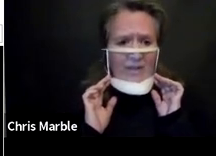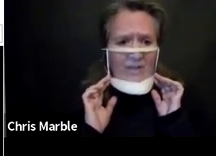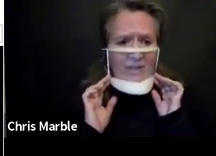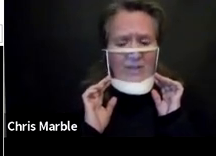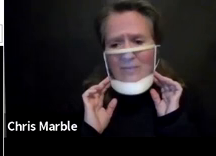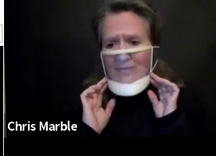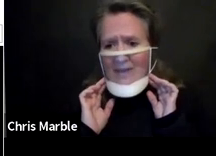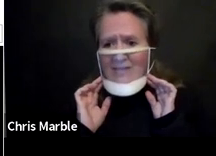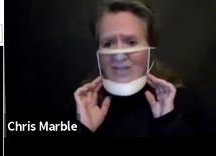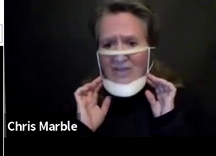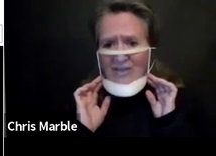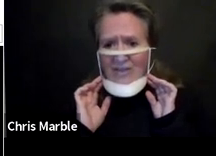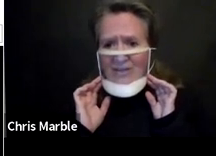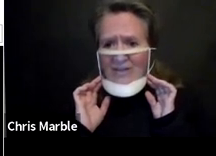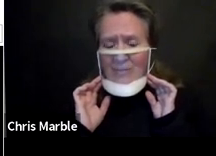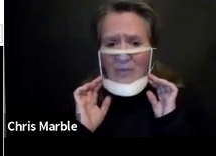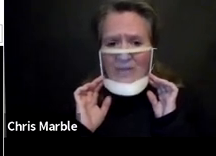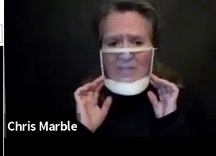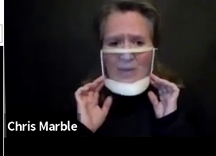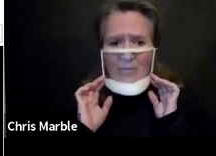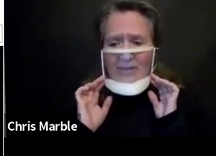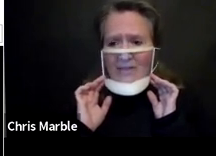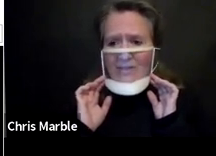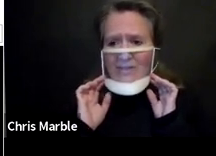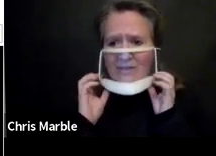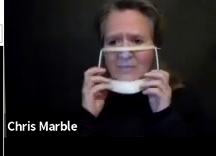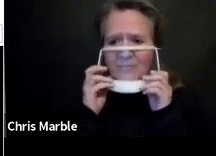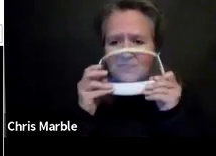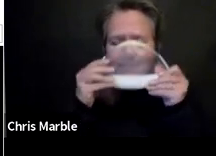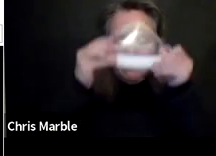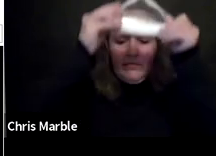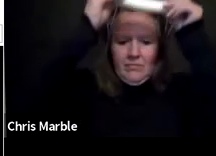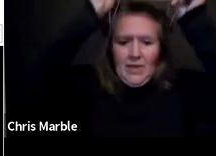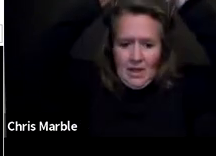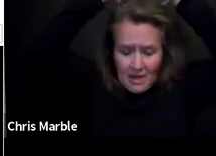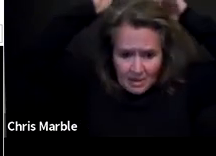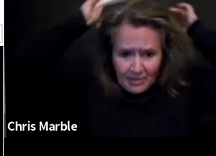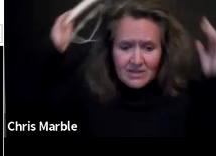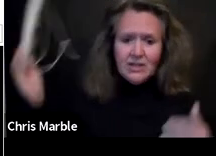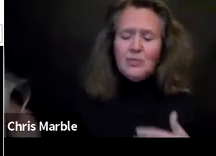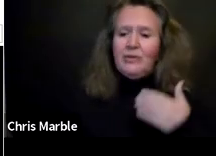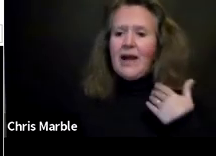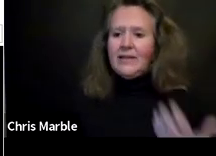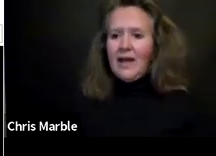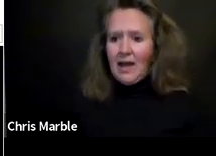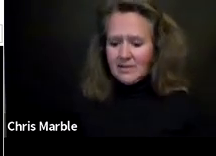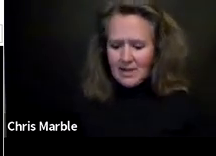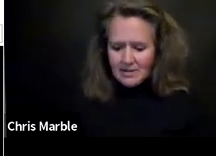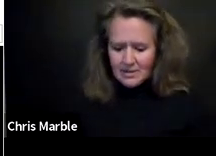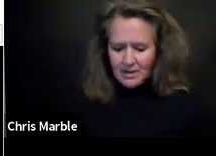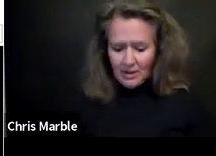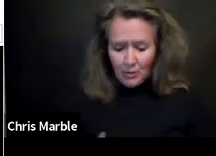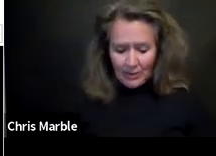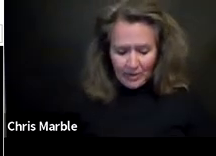hear that it's not as clear. My voice is probably not as clear. But it does provide that